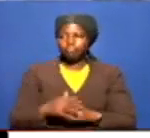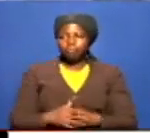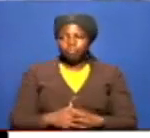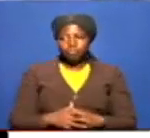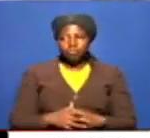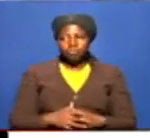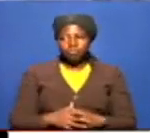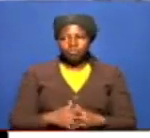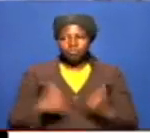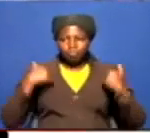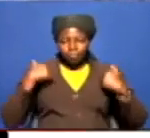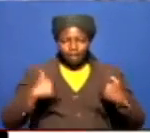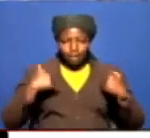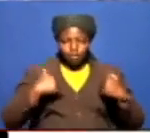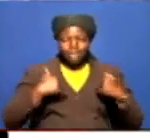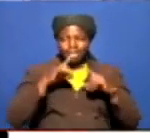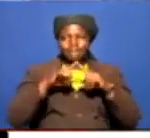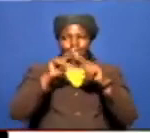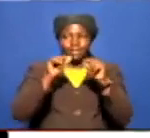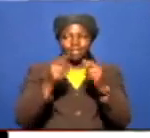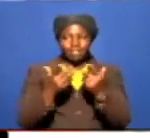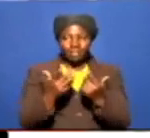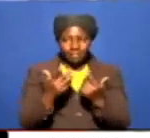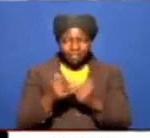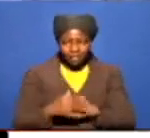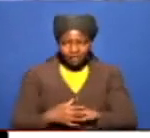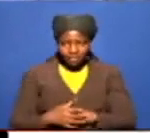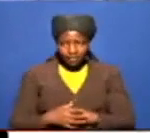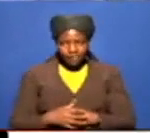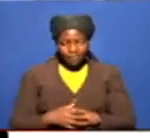that, see, this is King Honorama,